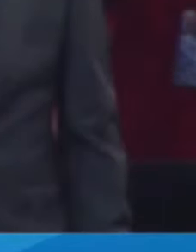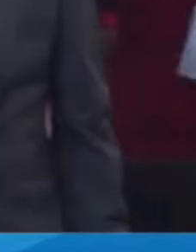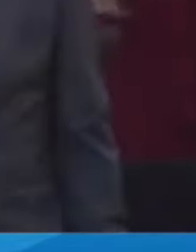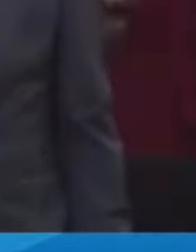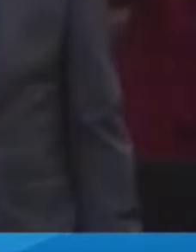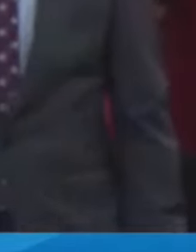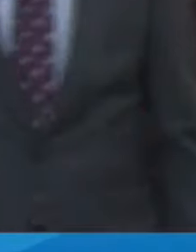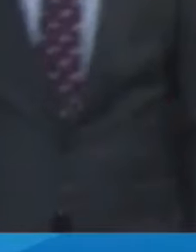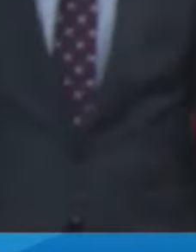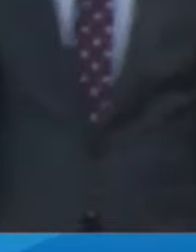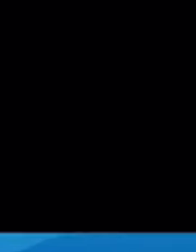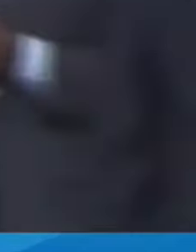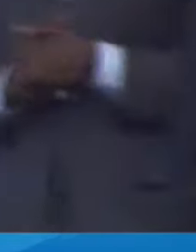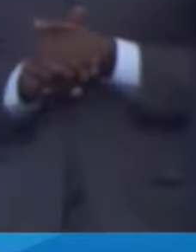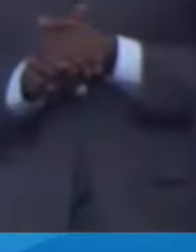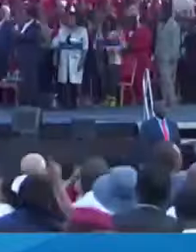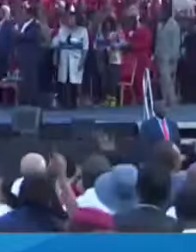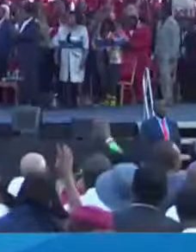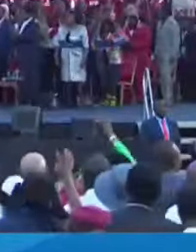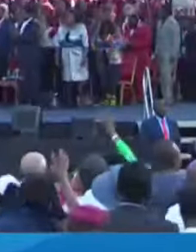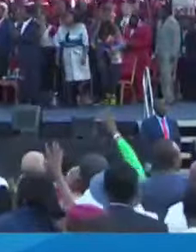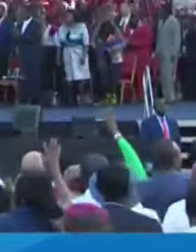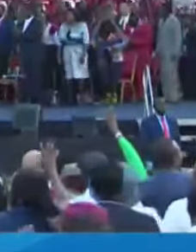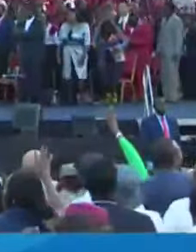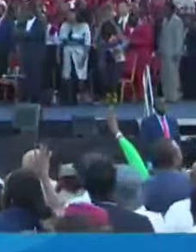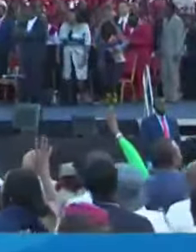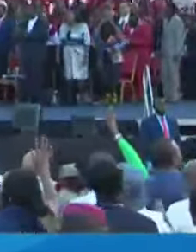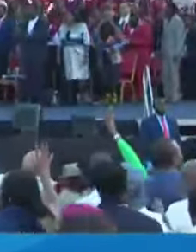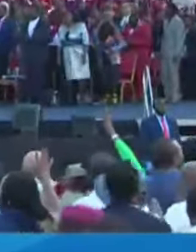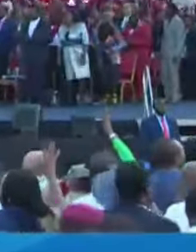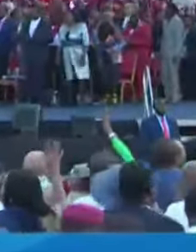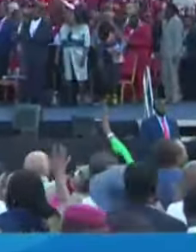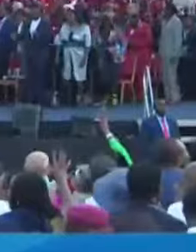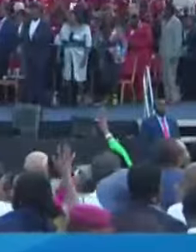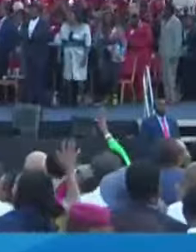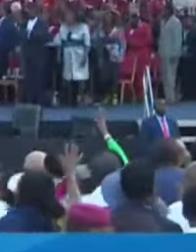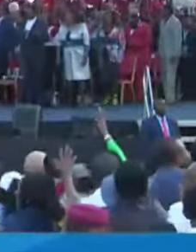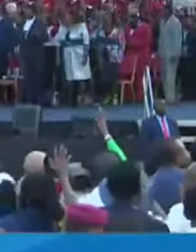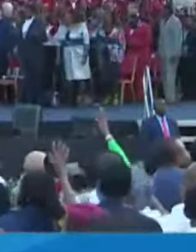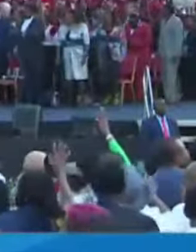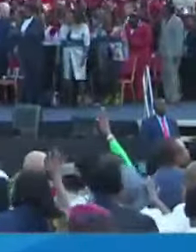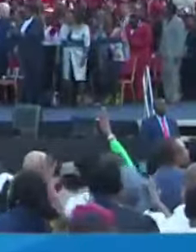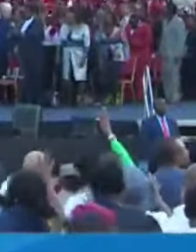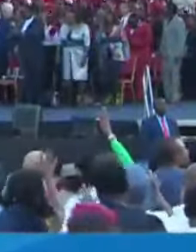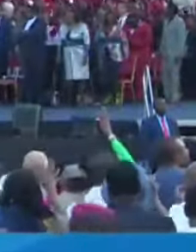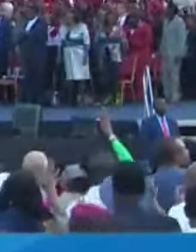know who I aming power power working